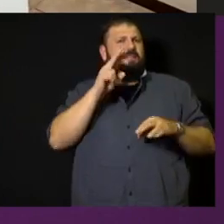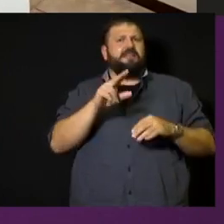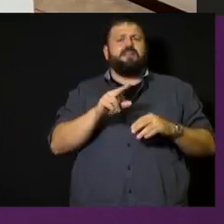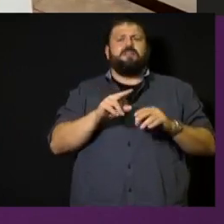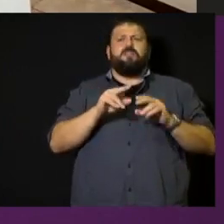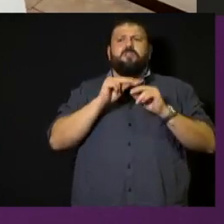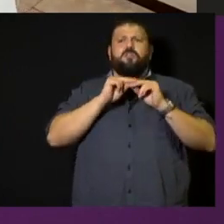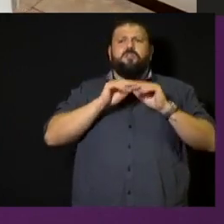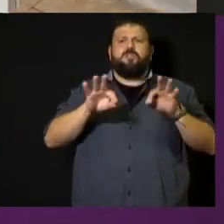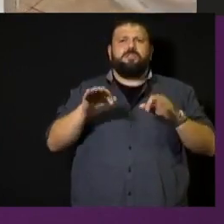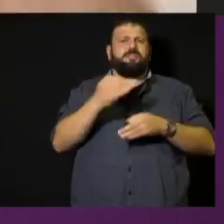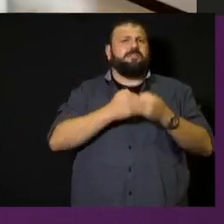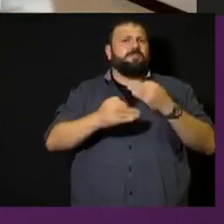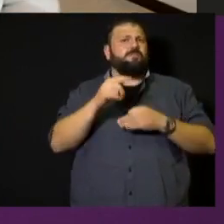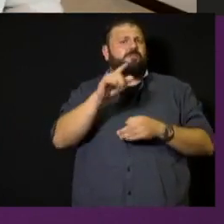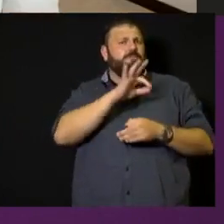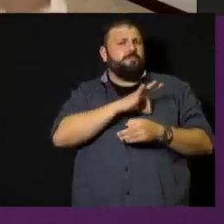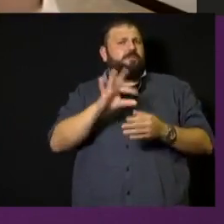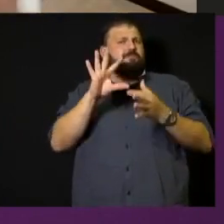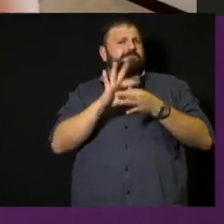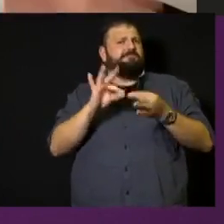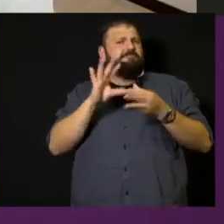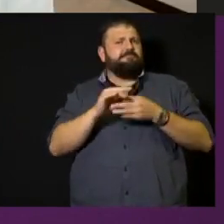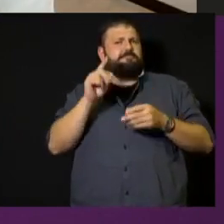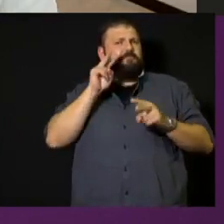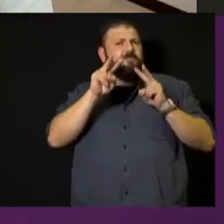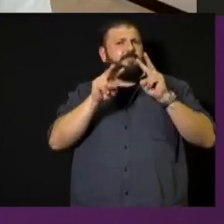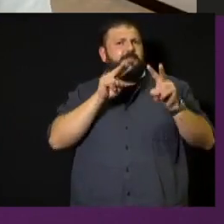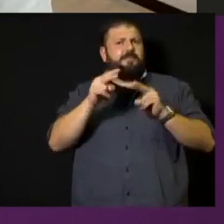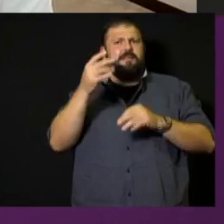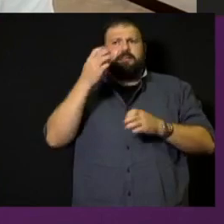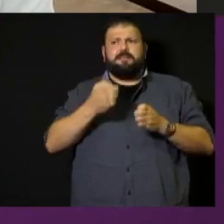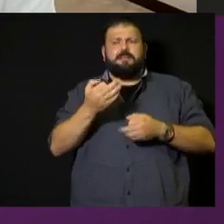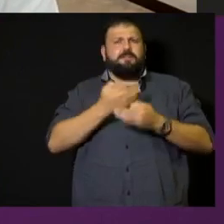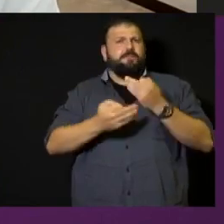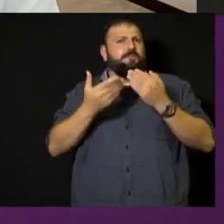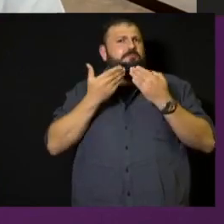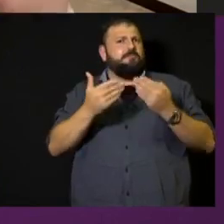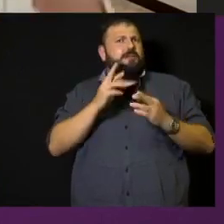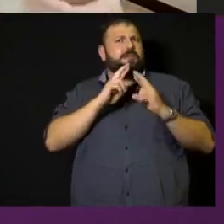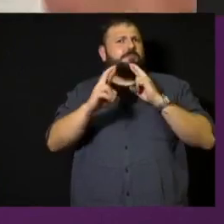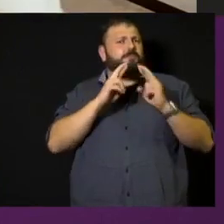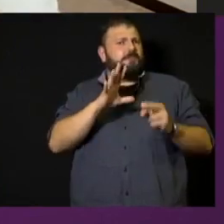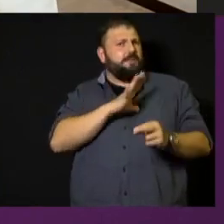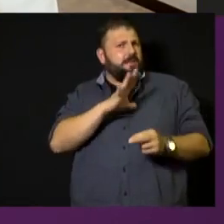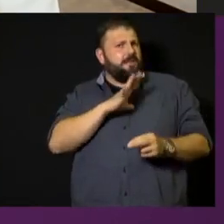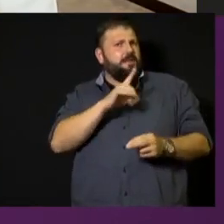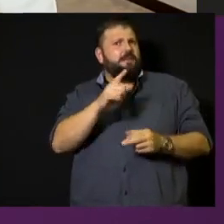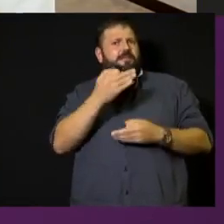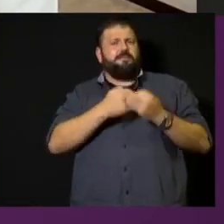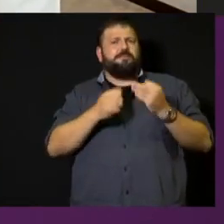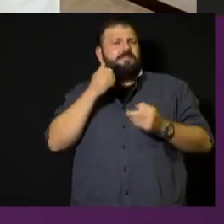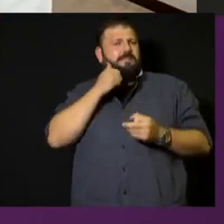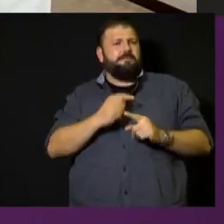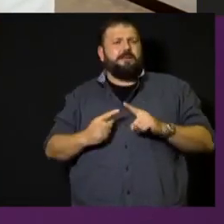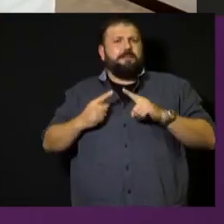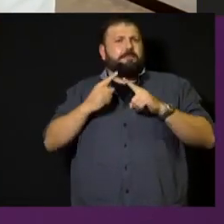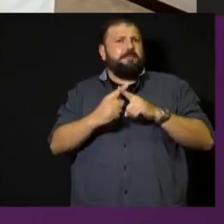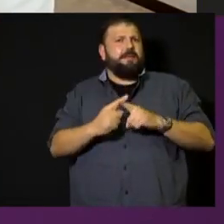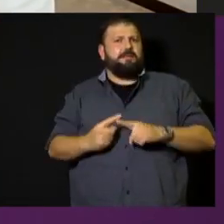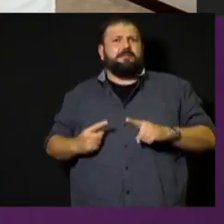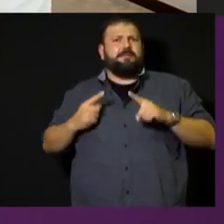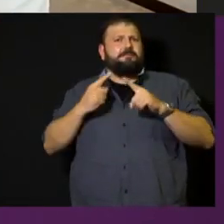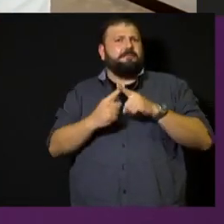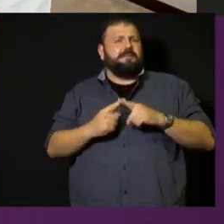Stop watching the news and then listen to your heart. There is the answer. And also give